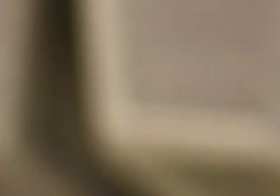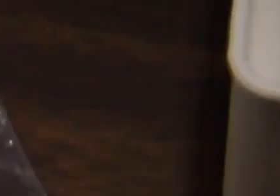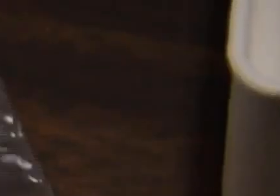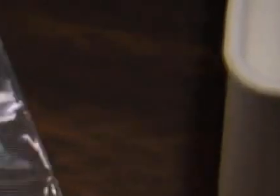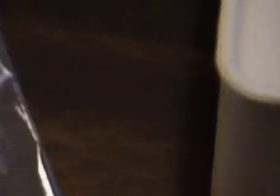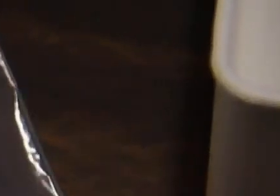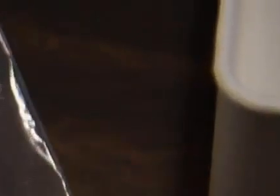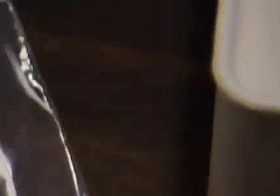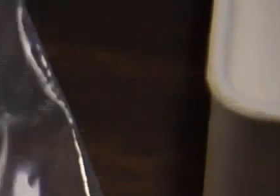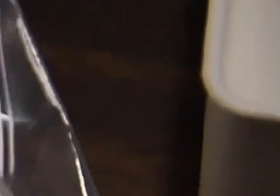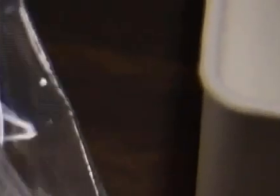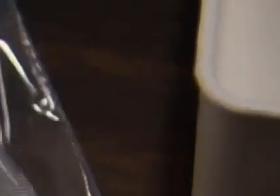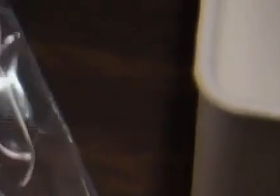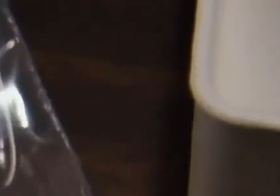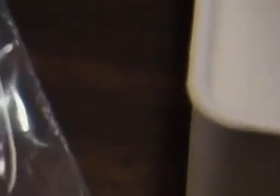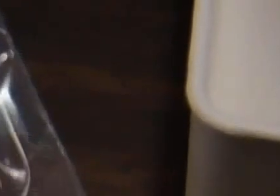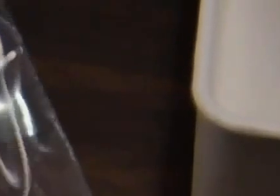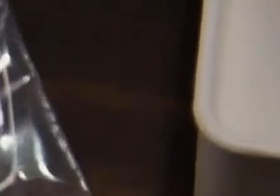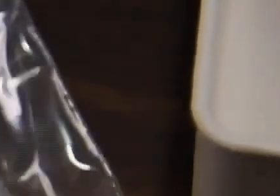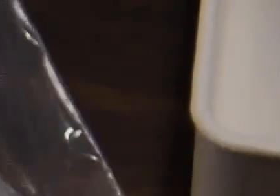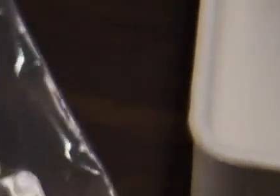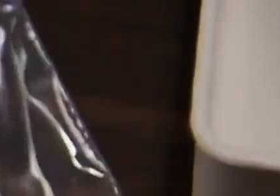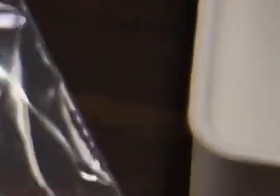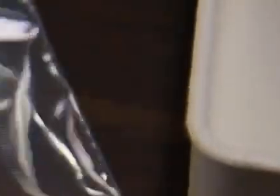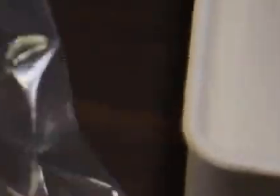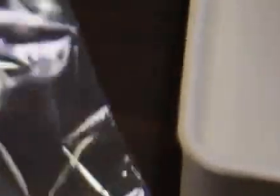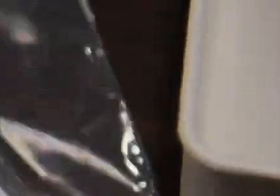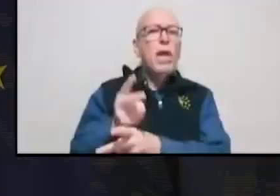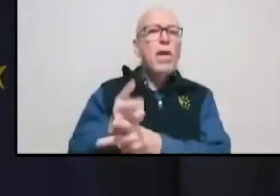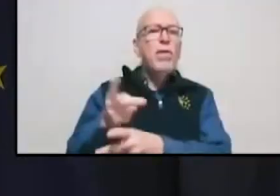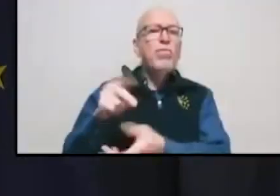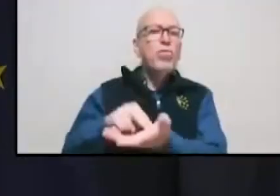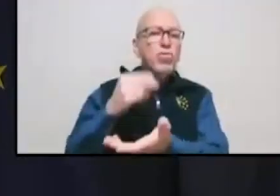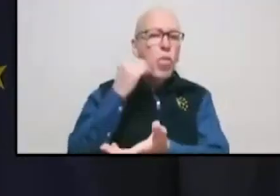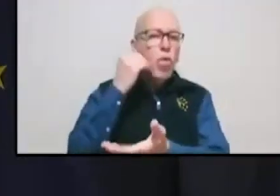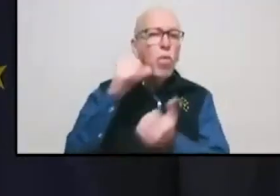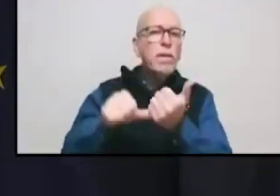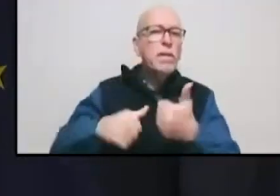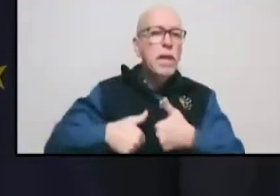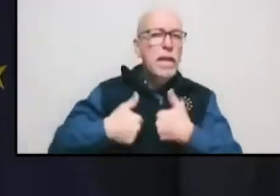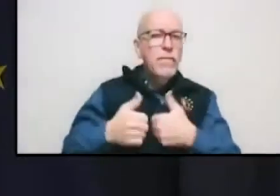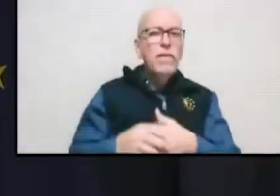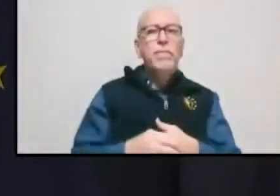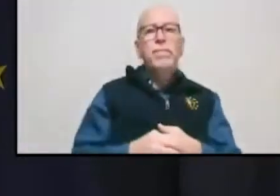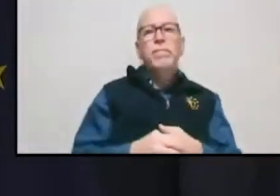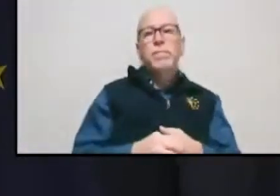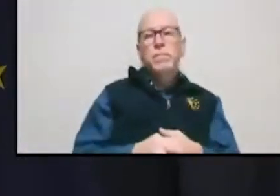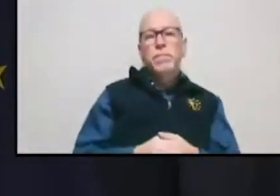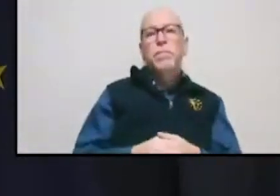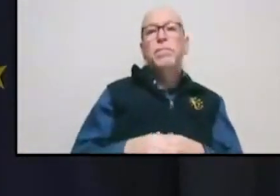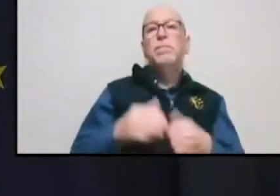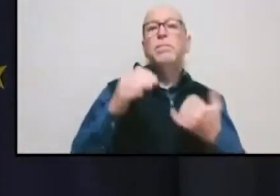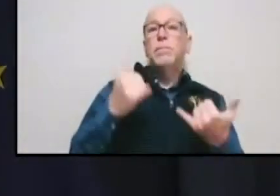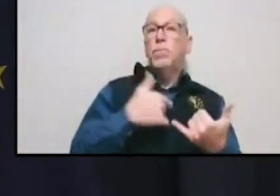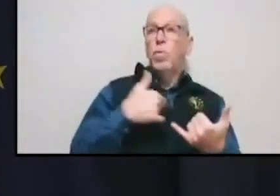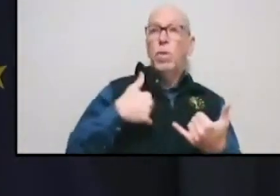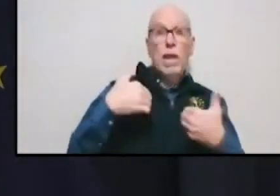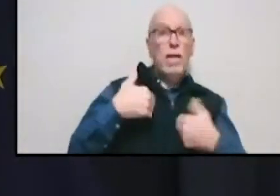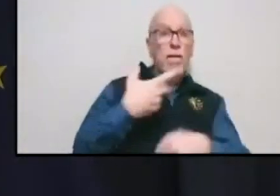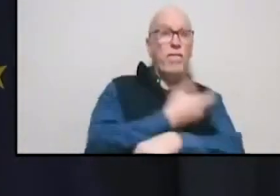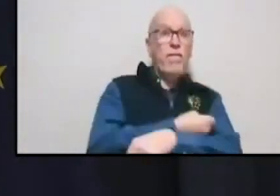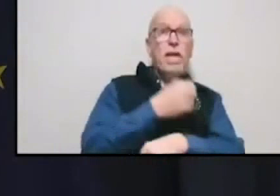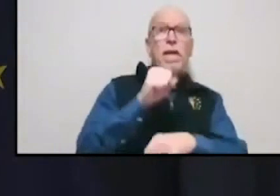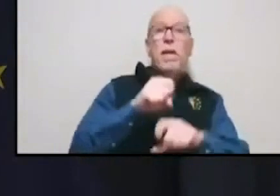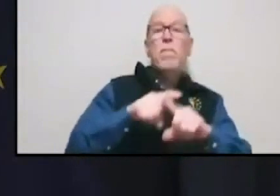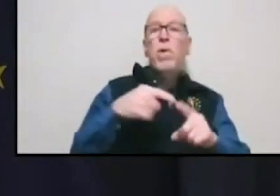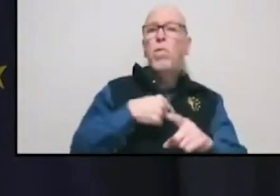and 152,000 doses of the Moderna vaccine. While it appears that we have a lot of extra vaccine, that really isn't the case. We